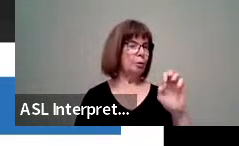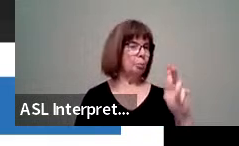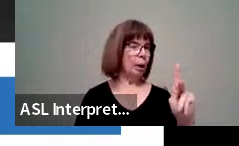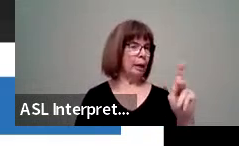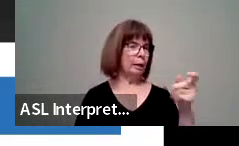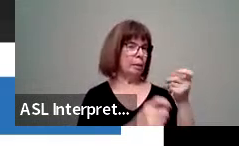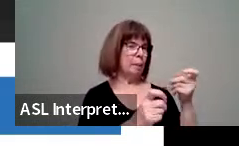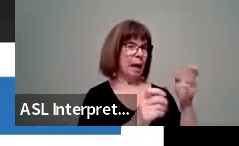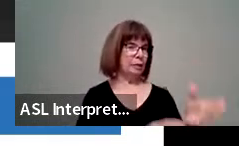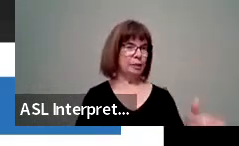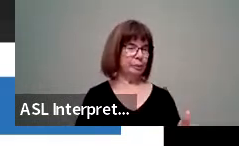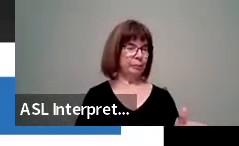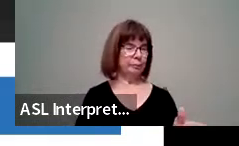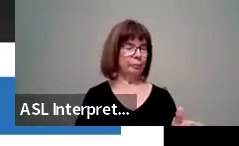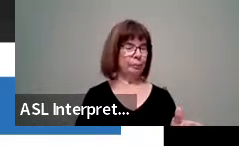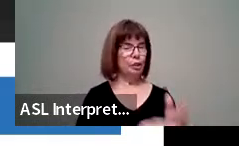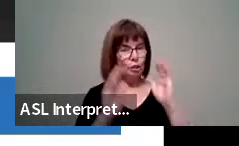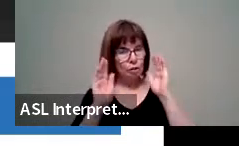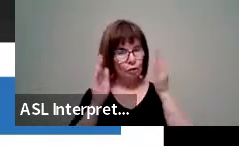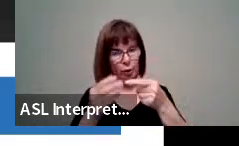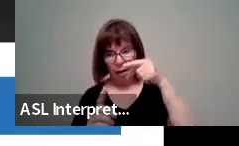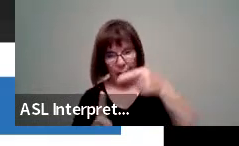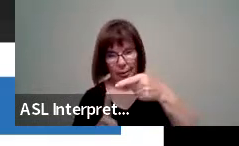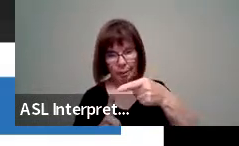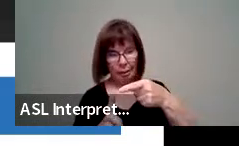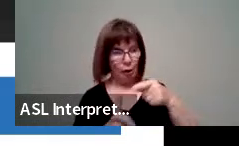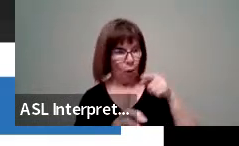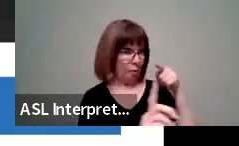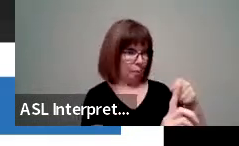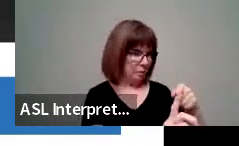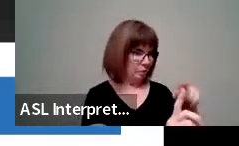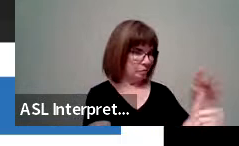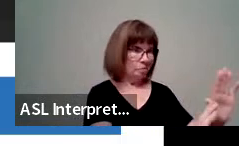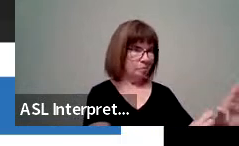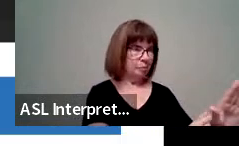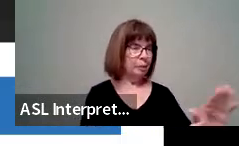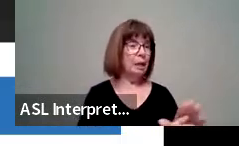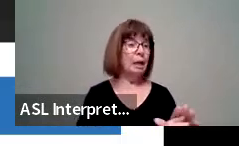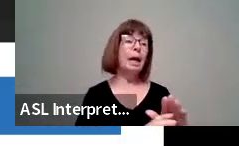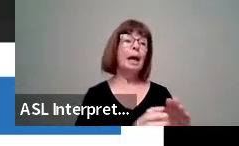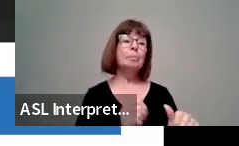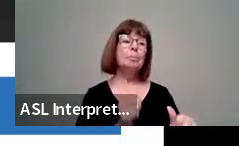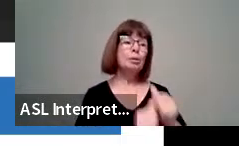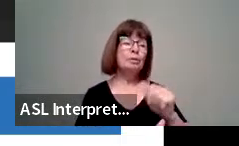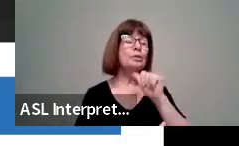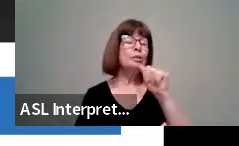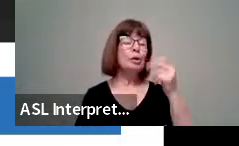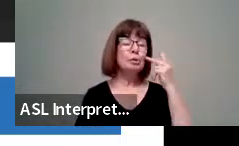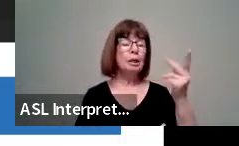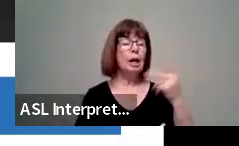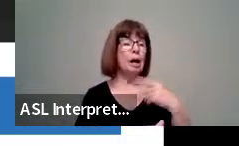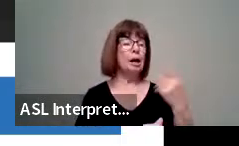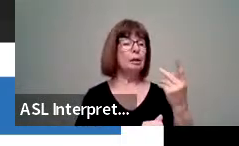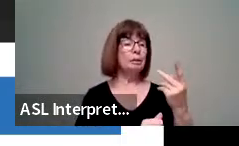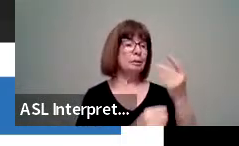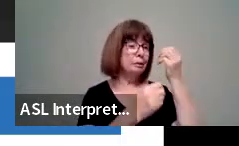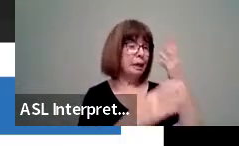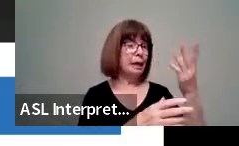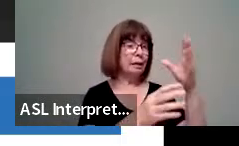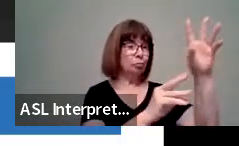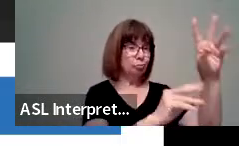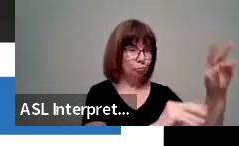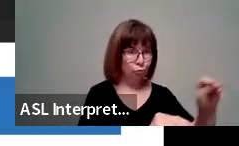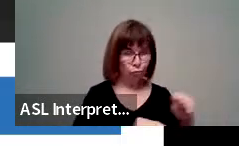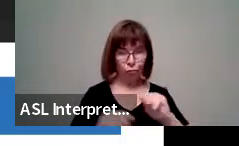another. And also just behind the scenes, what most of you don't see is our data migration. All of our work